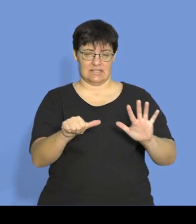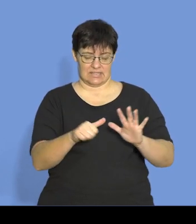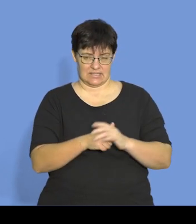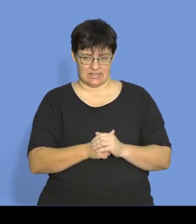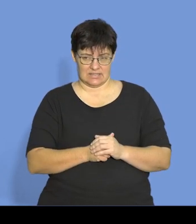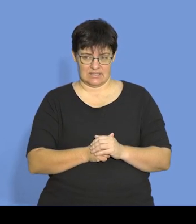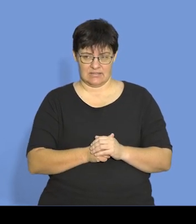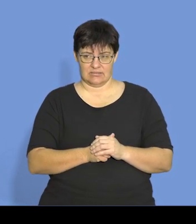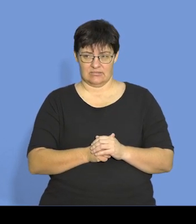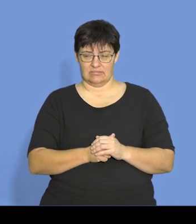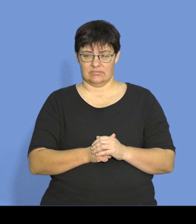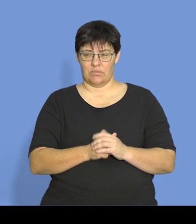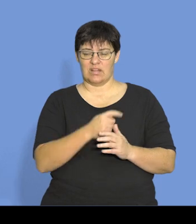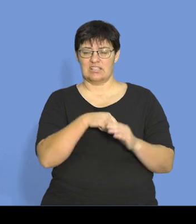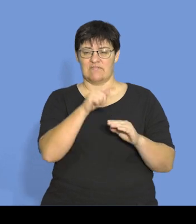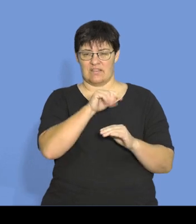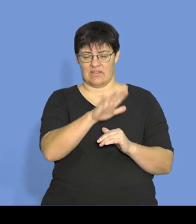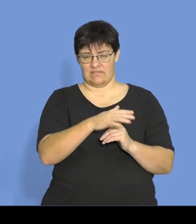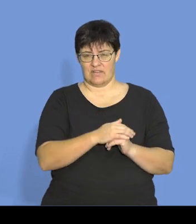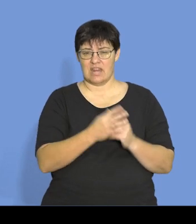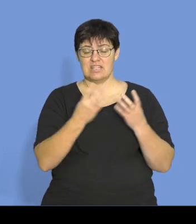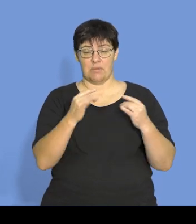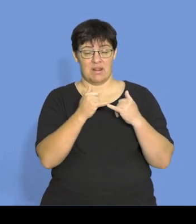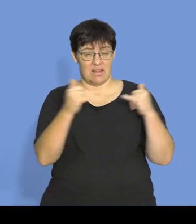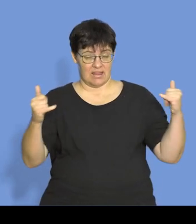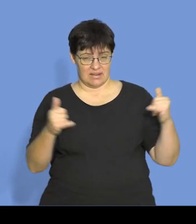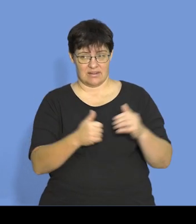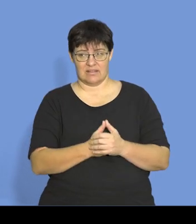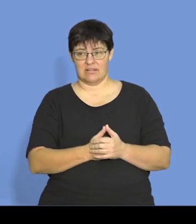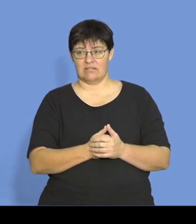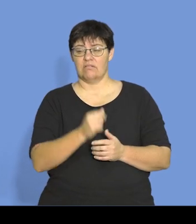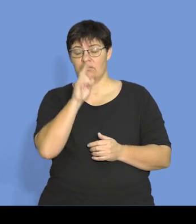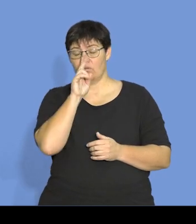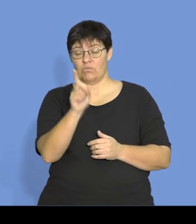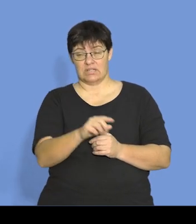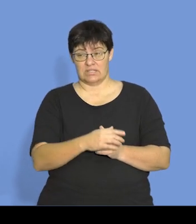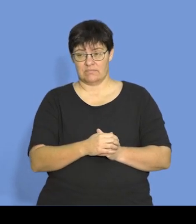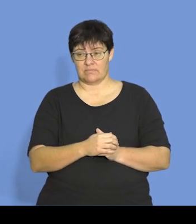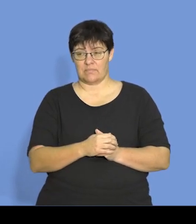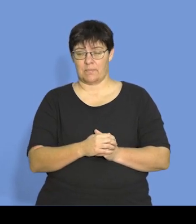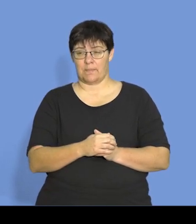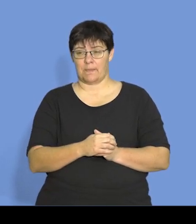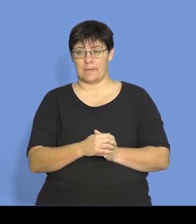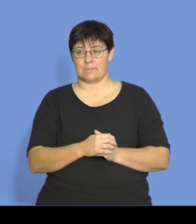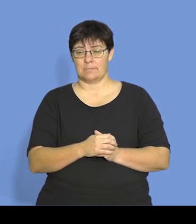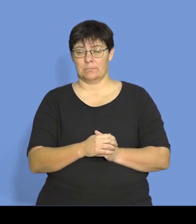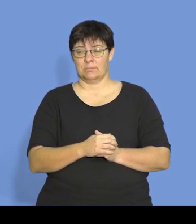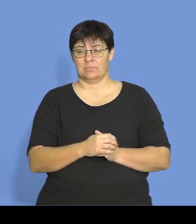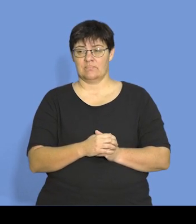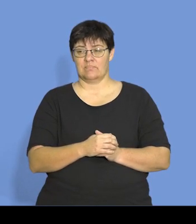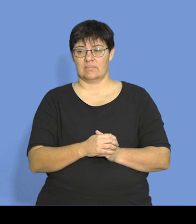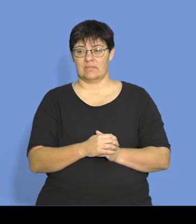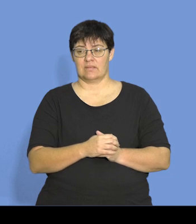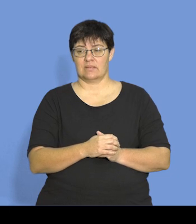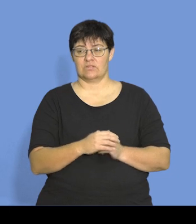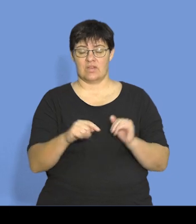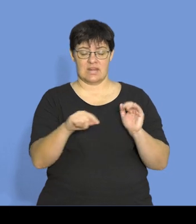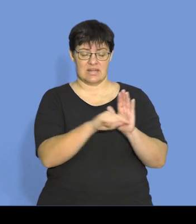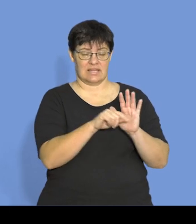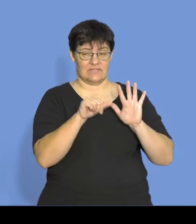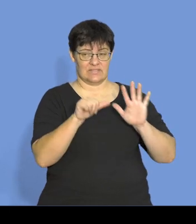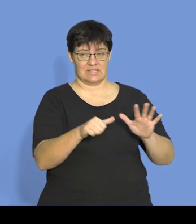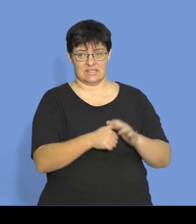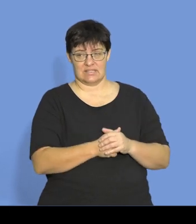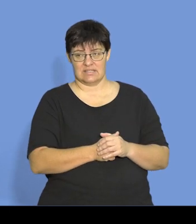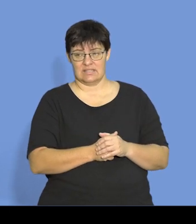negative 6 if I divide both sides by 5. So on a number line, this will then be, my x